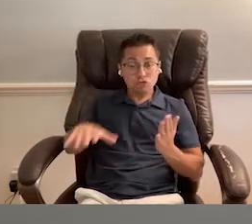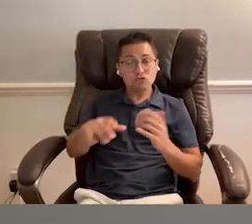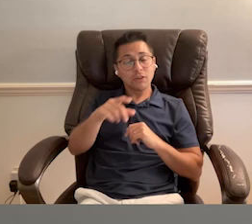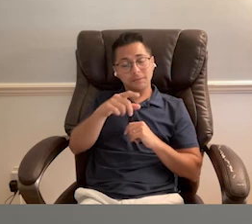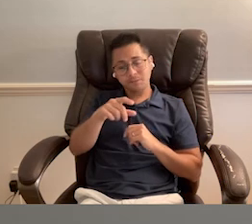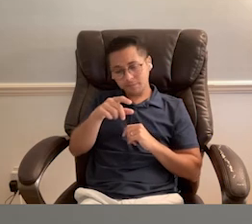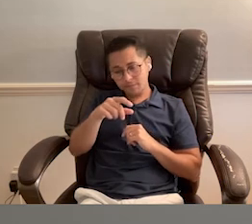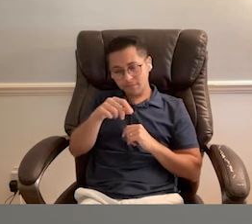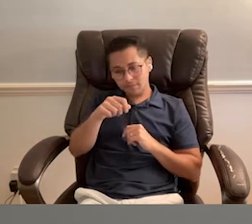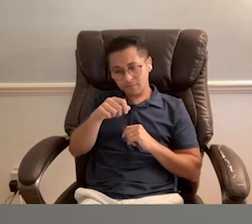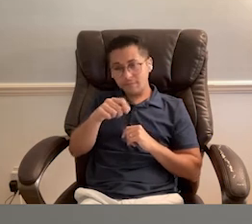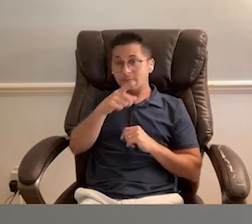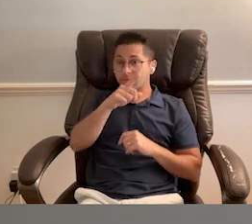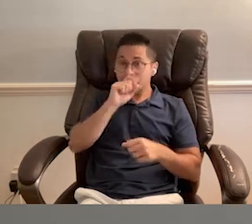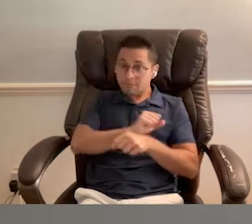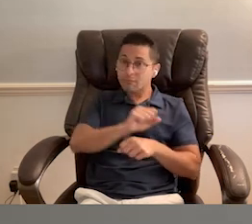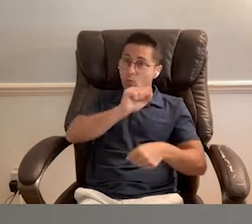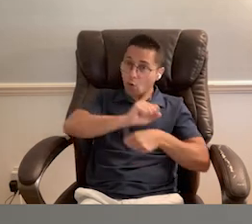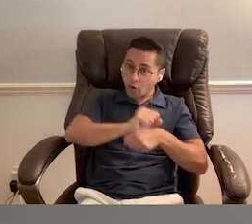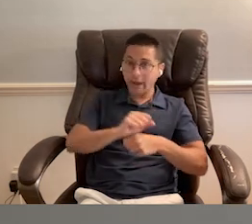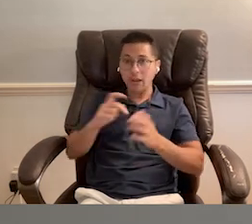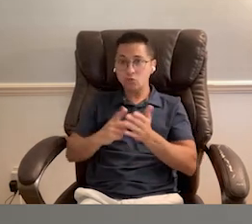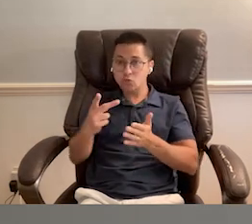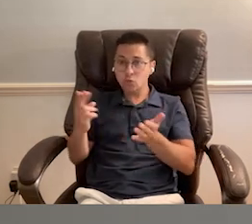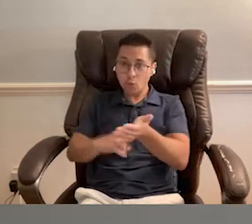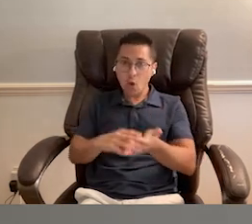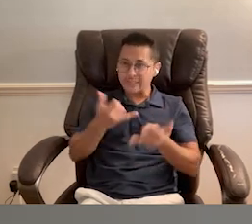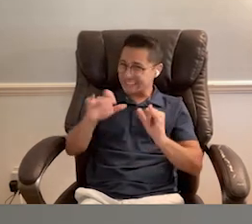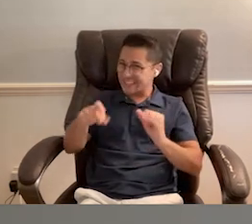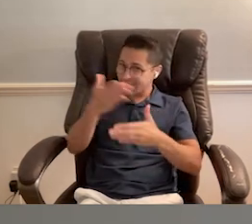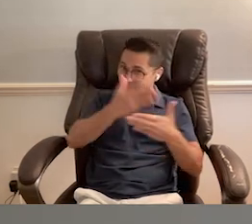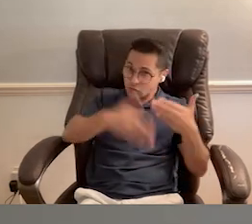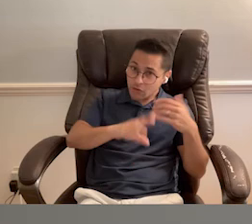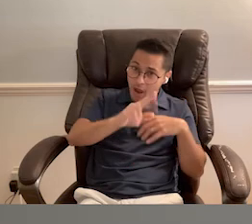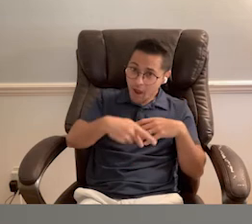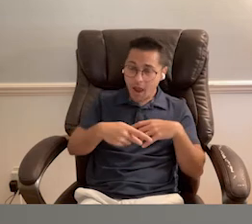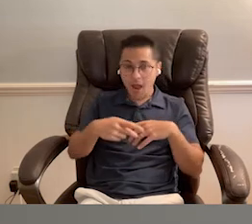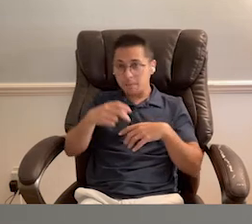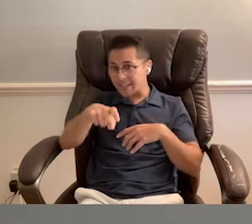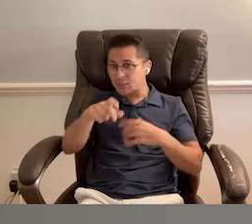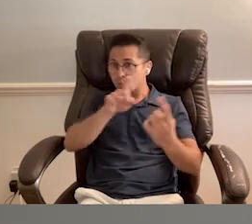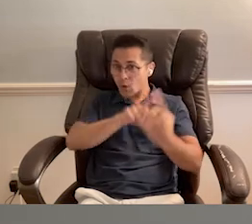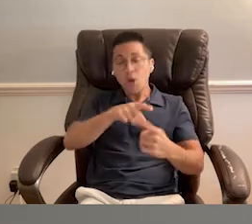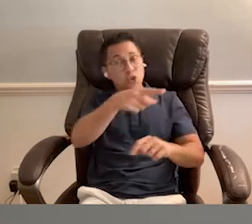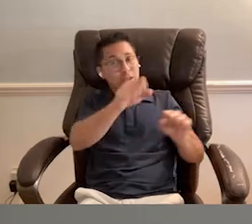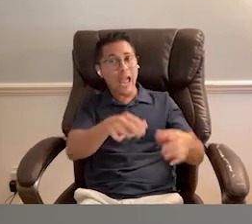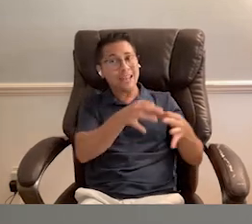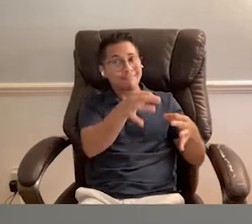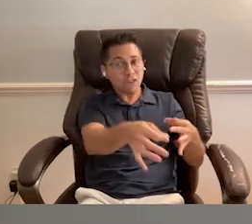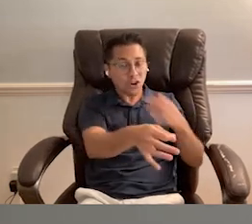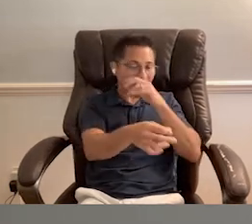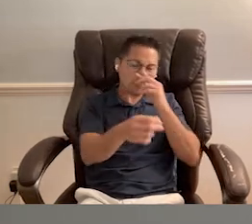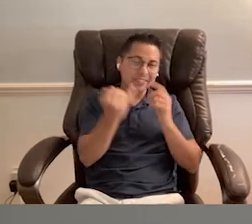on and is working, is duly enrolled, and still needs to finish up and still needs his one-on-one, you can also defer if he's